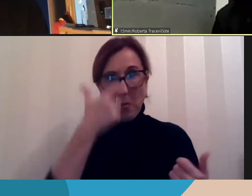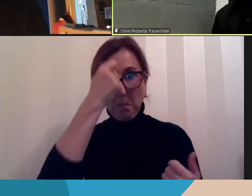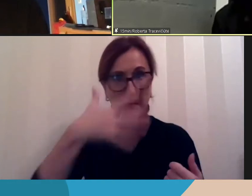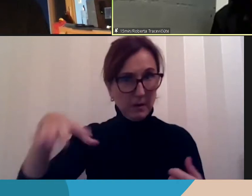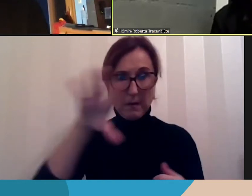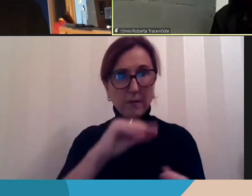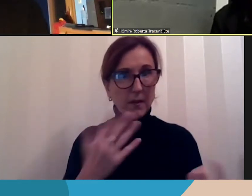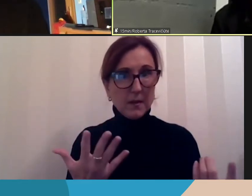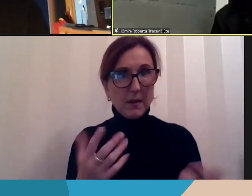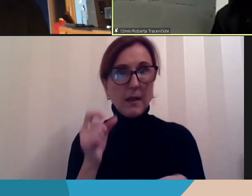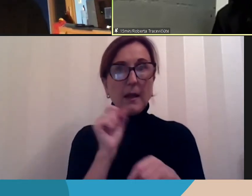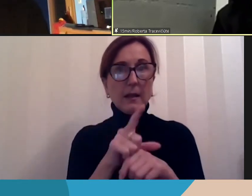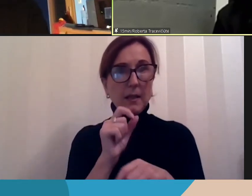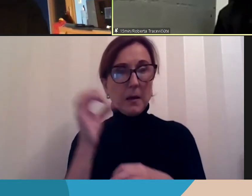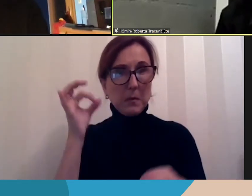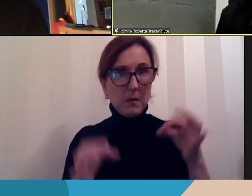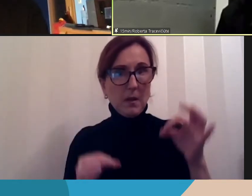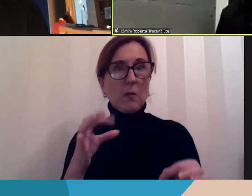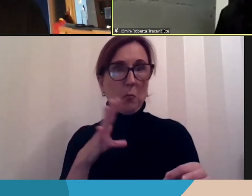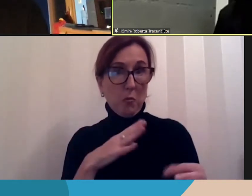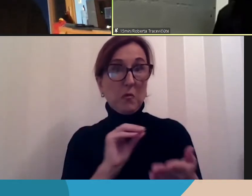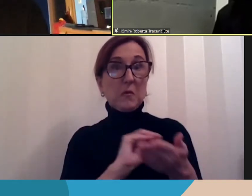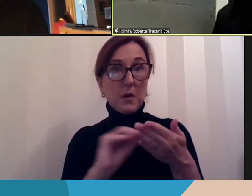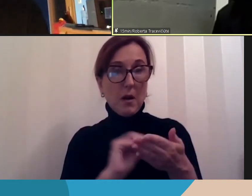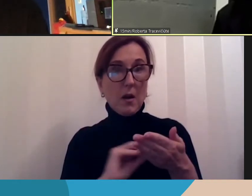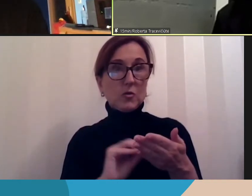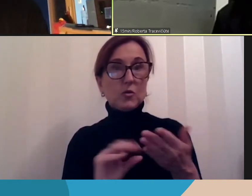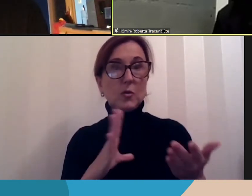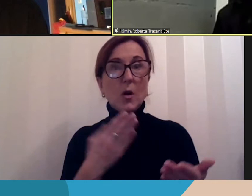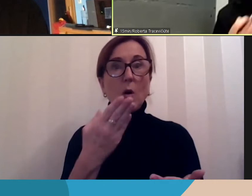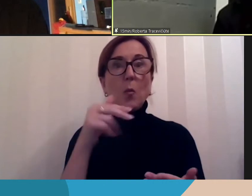that was intended to